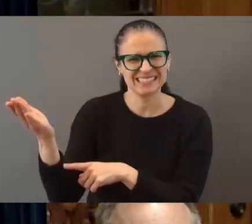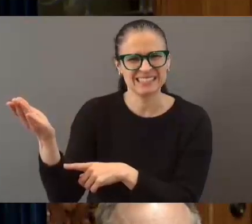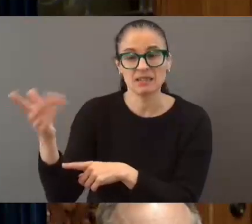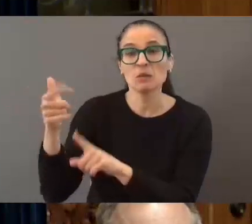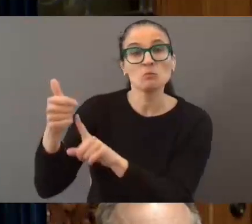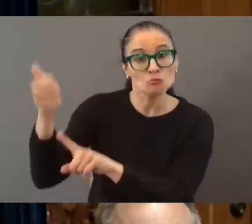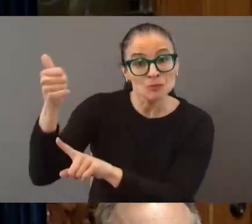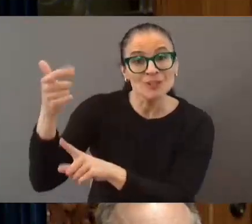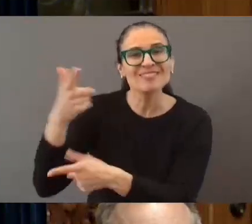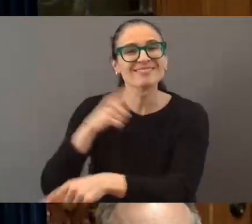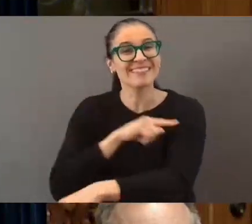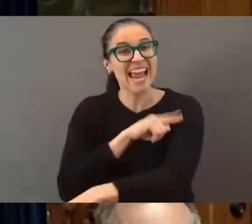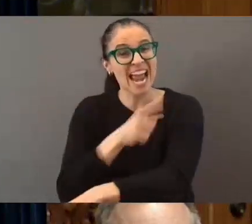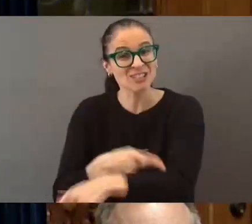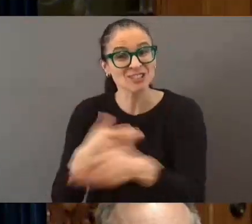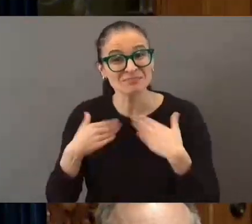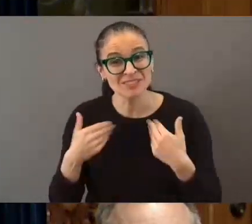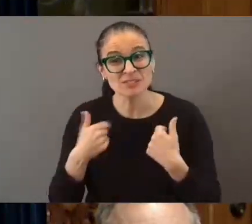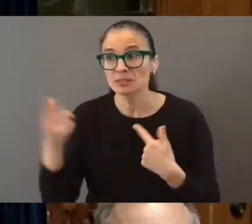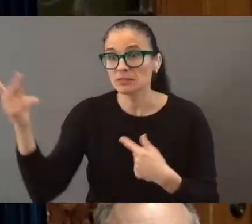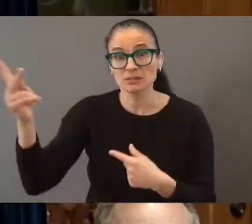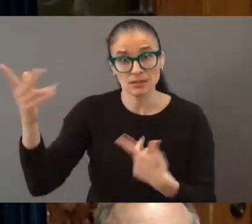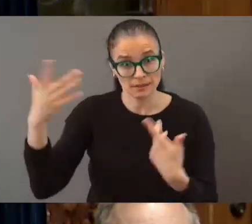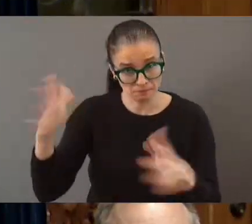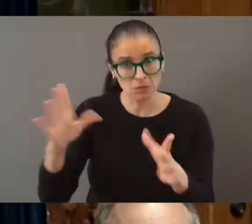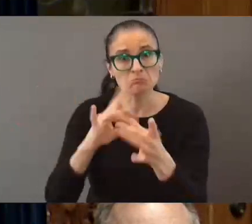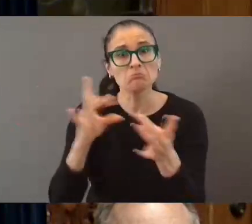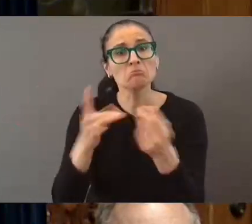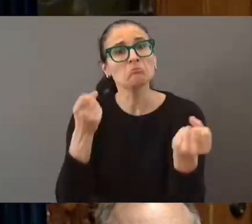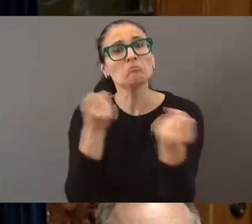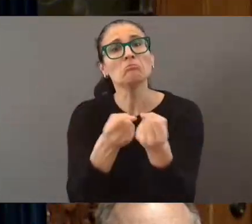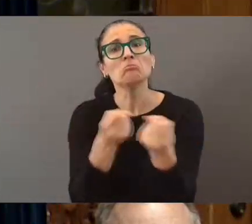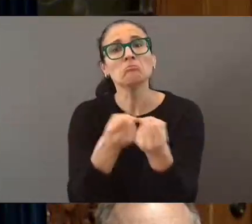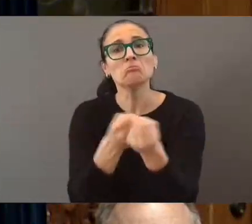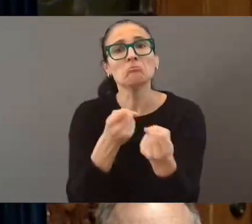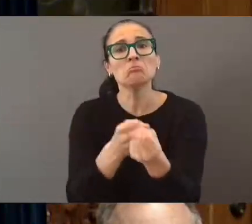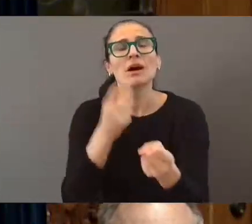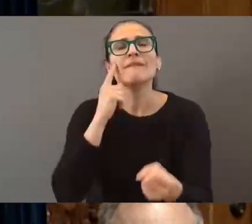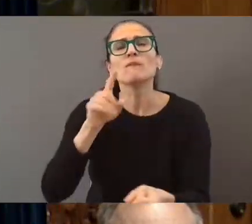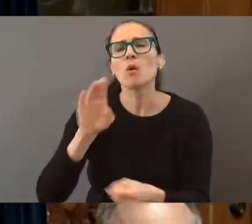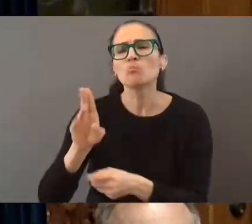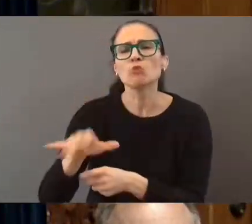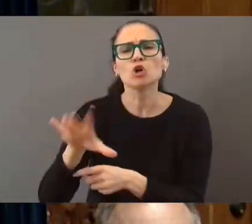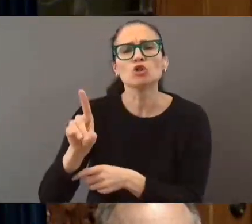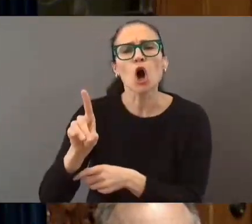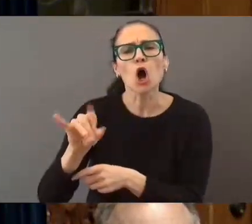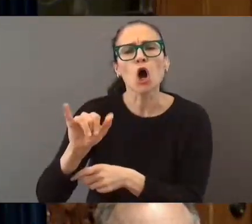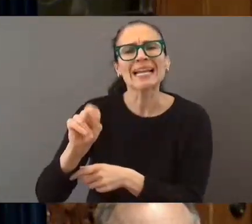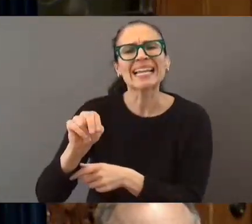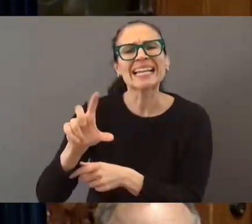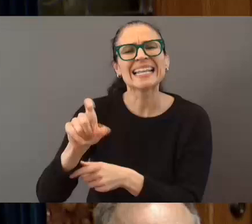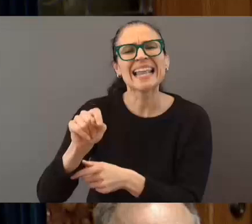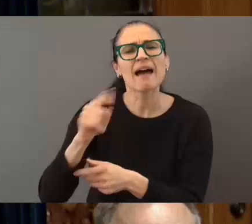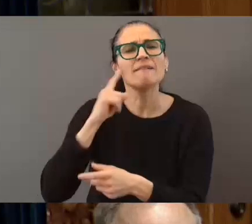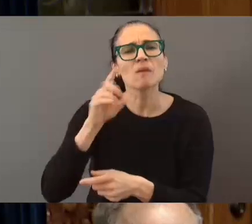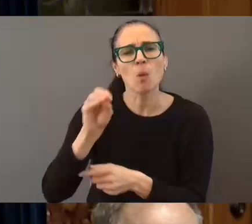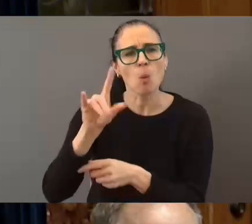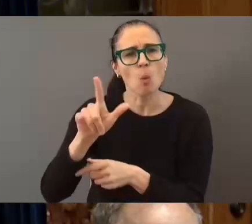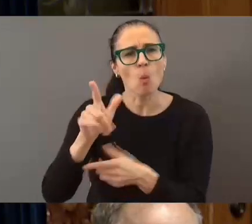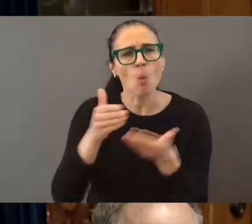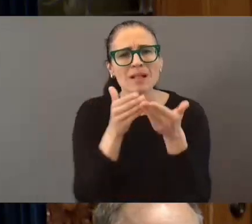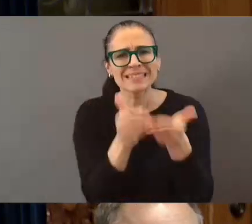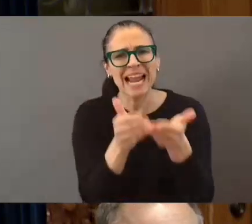support dredging Burrard Inlet for oil tankers. That's a real project. But when I asked the Minister of Jobs, Economic Development and